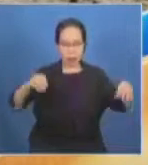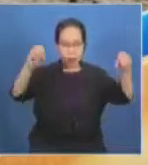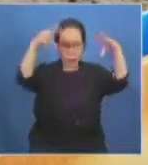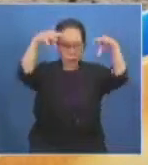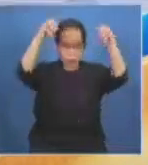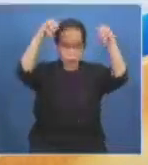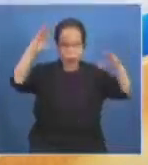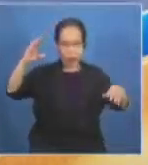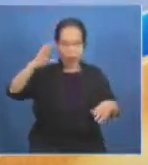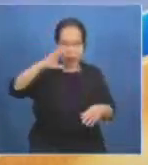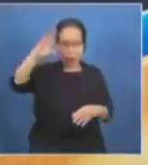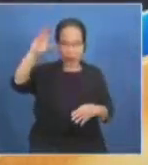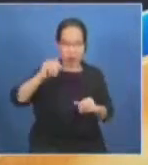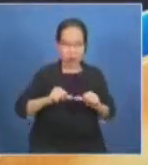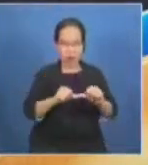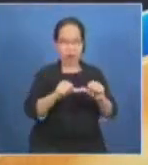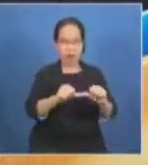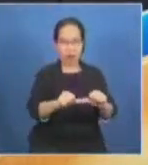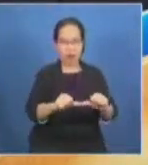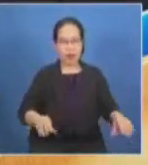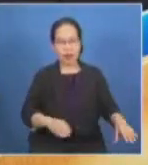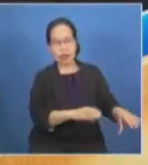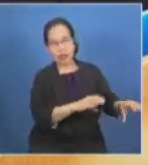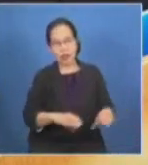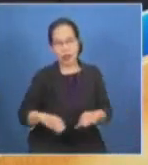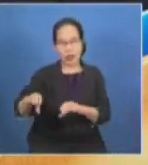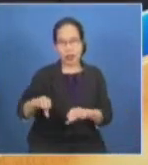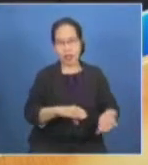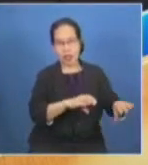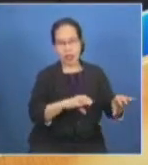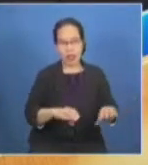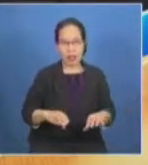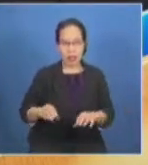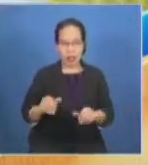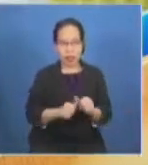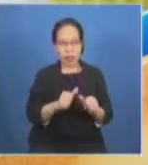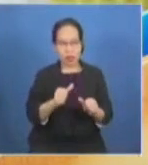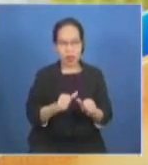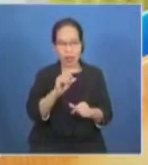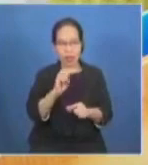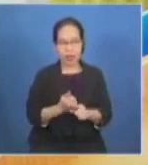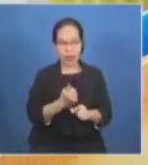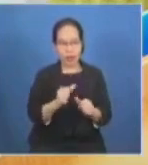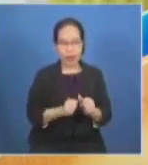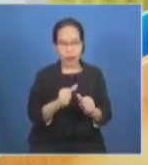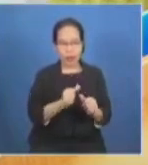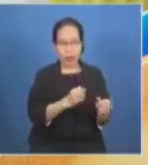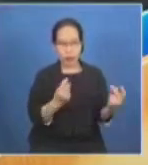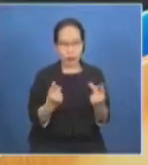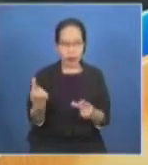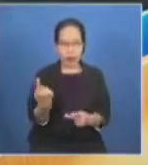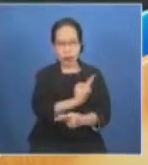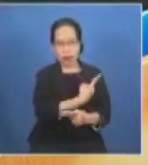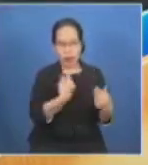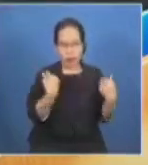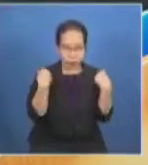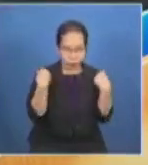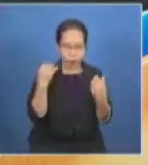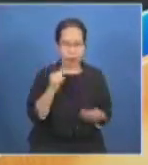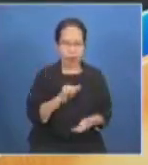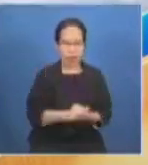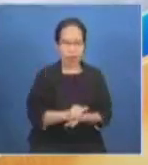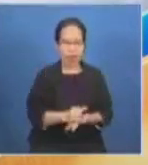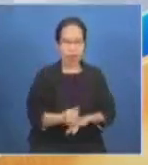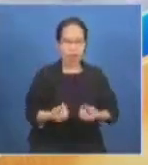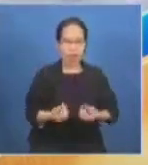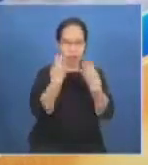God. Rain or shine, church activities will carry on. Every opportunity that we have that is given to